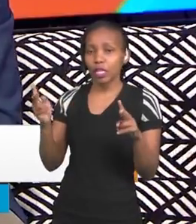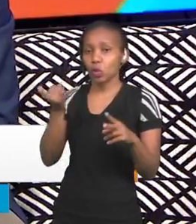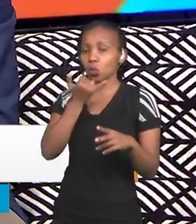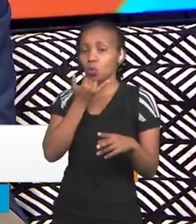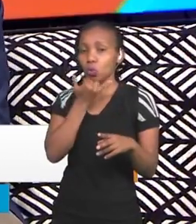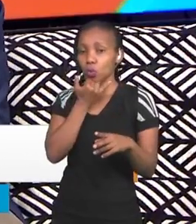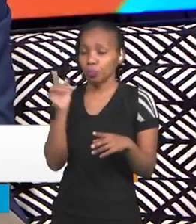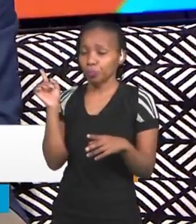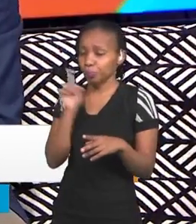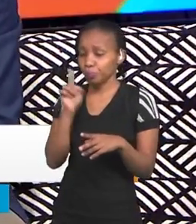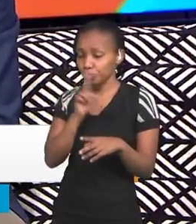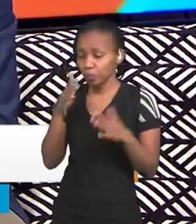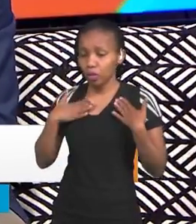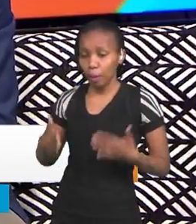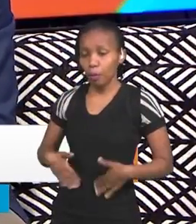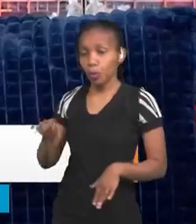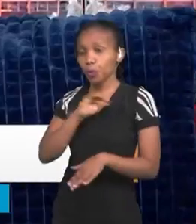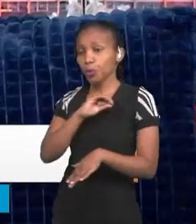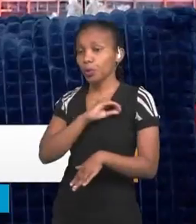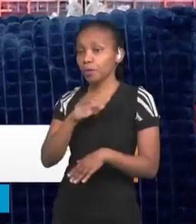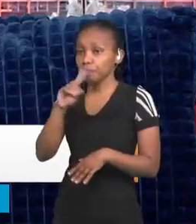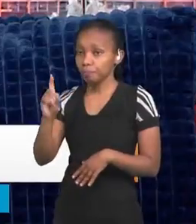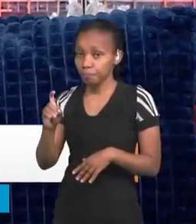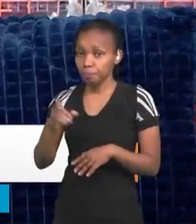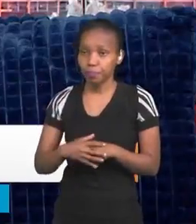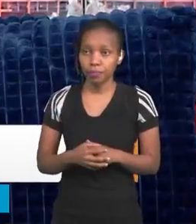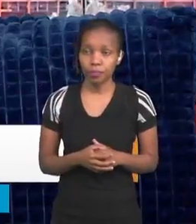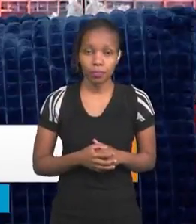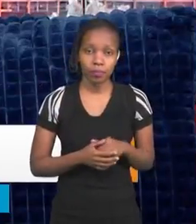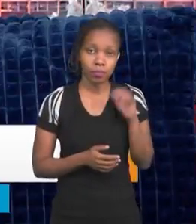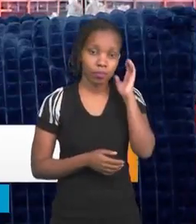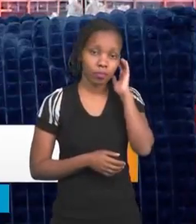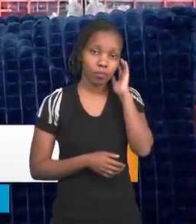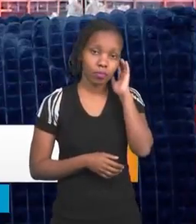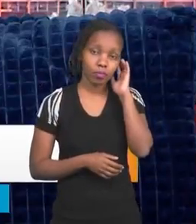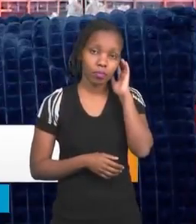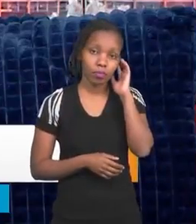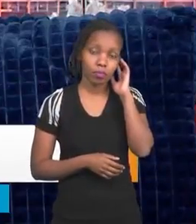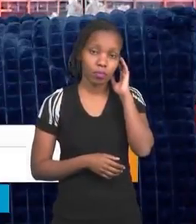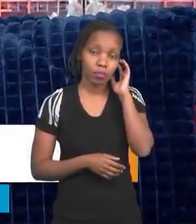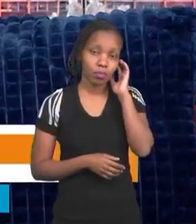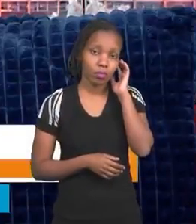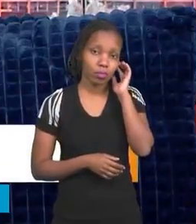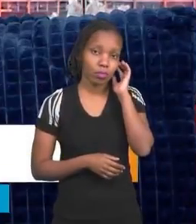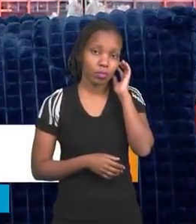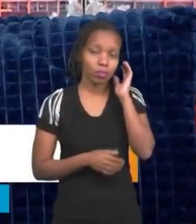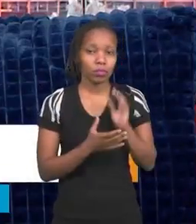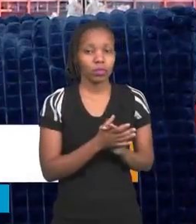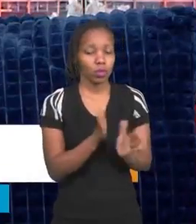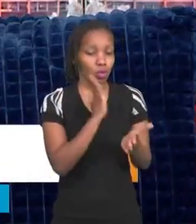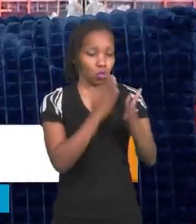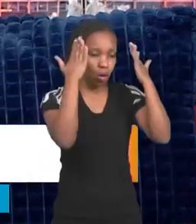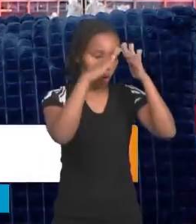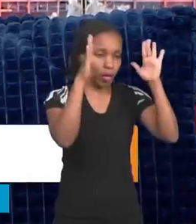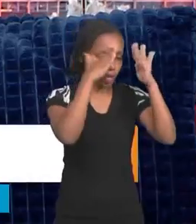on your body later on in your life? Oh, yes. Mm-hmm. Yeah, so other than raising awareness, because we get quite